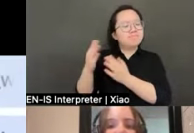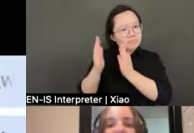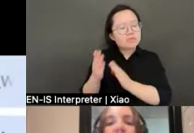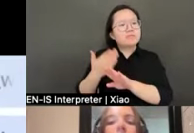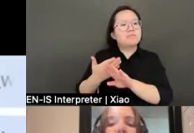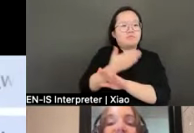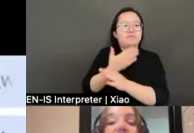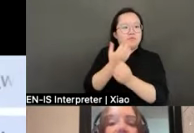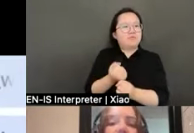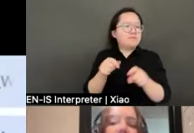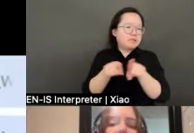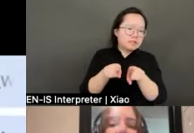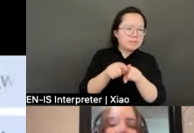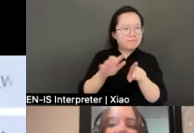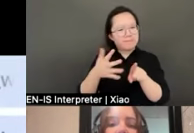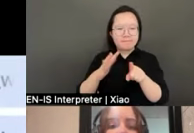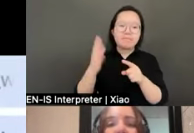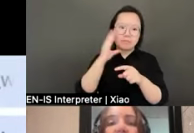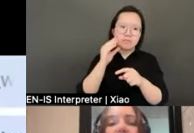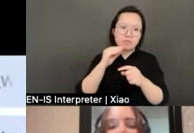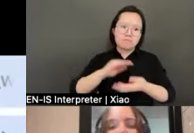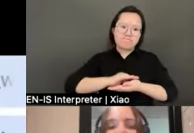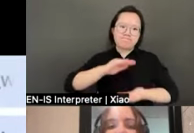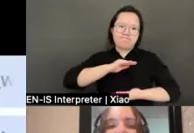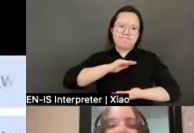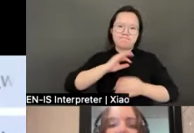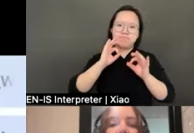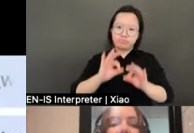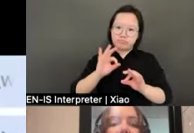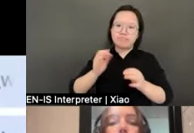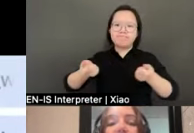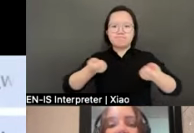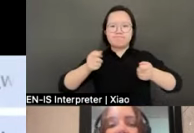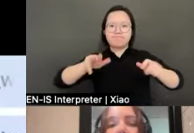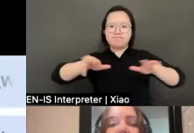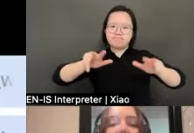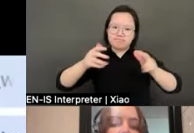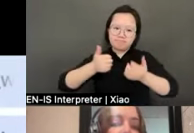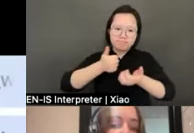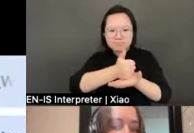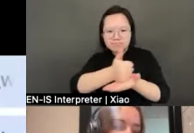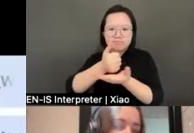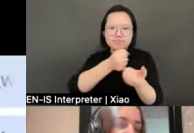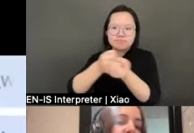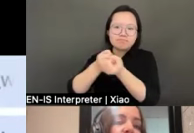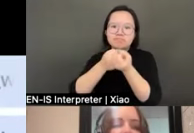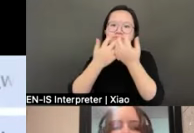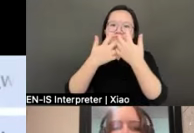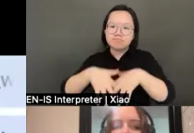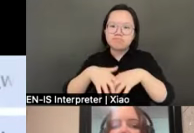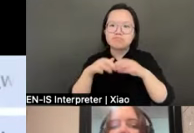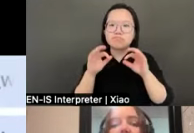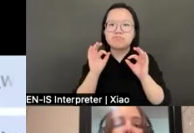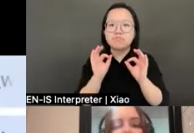a consortium or leading on a collaborative project, but have experience working with another organization on